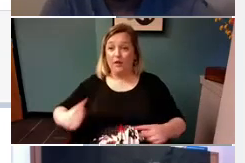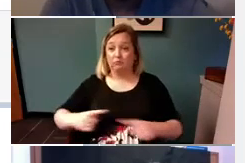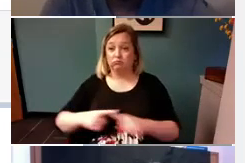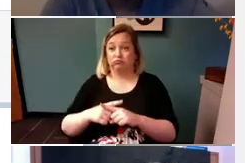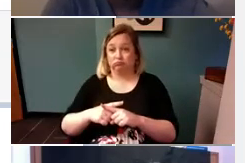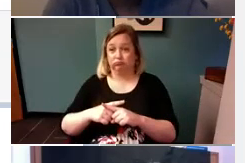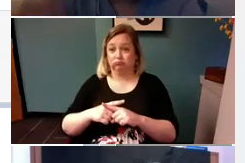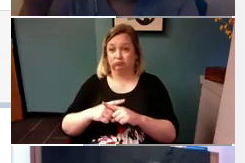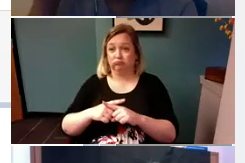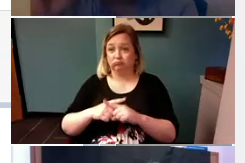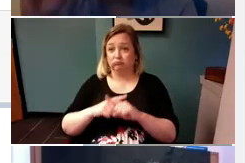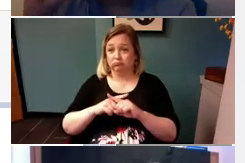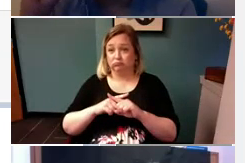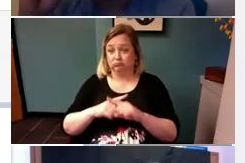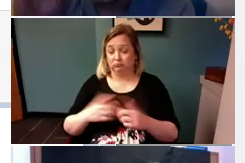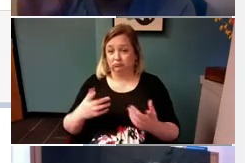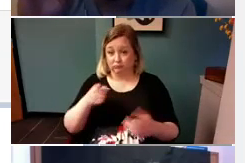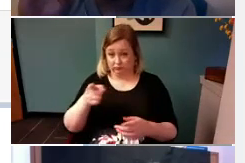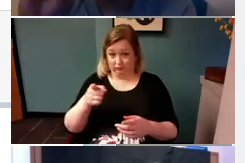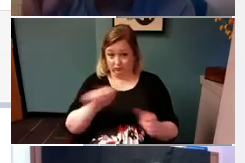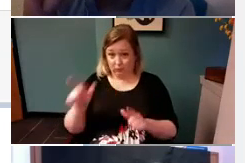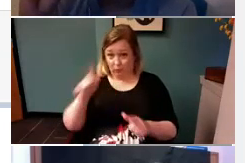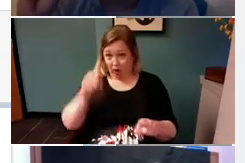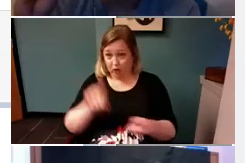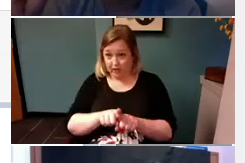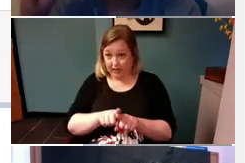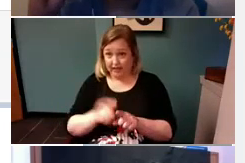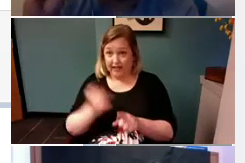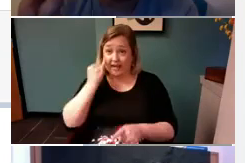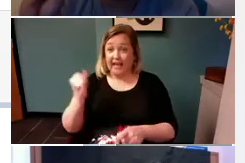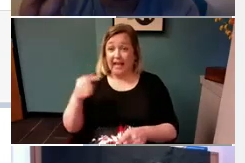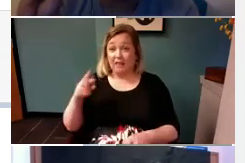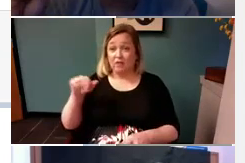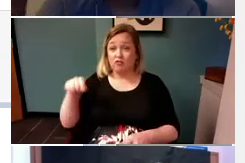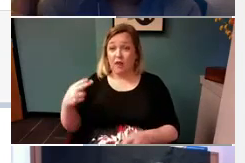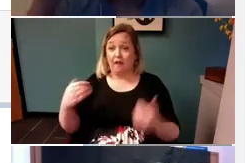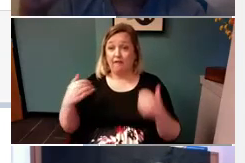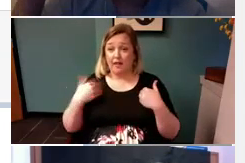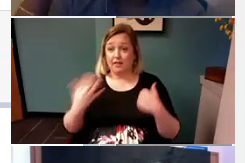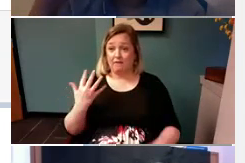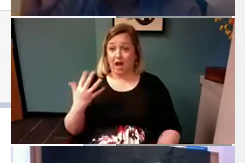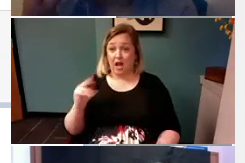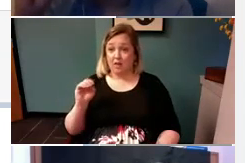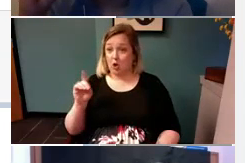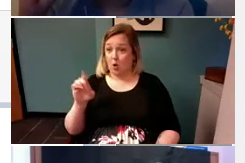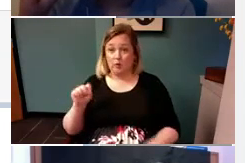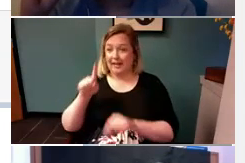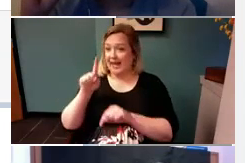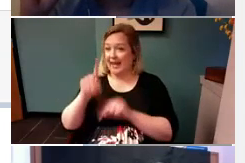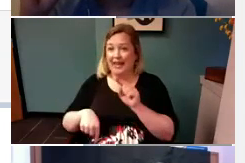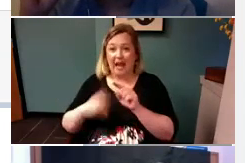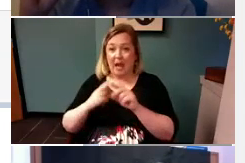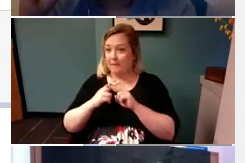that a graph with 5 nodes cannot be a complete graph and be a planar